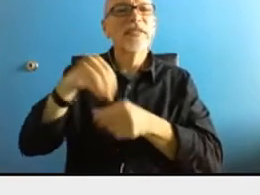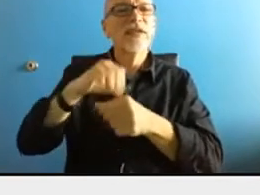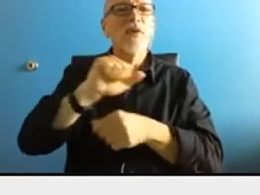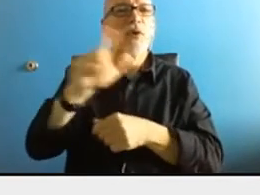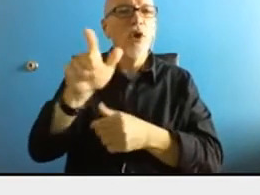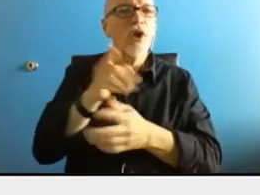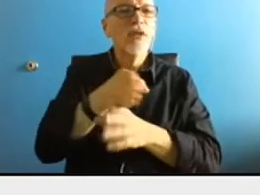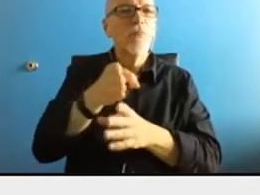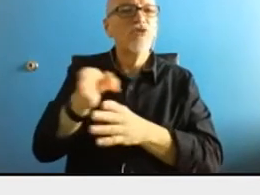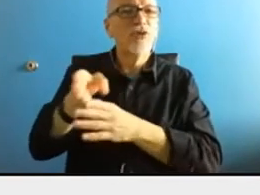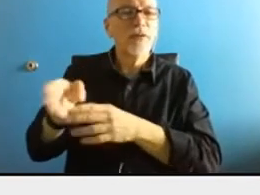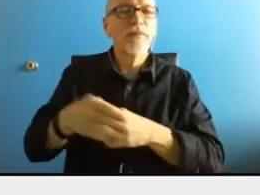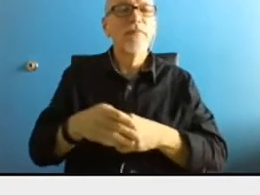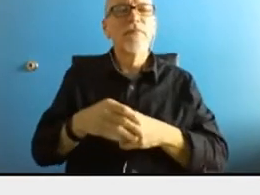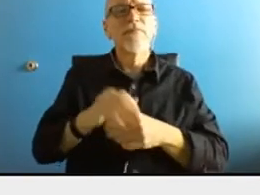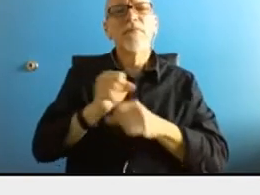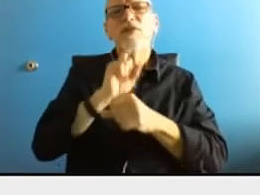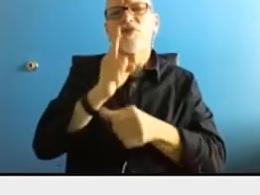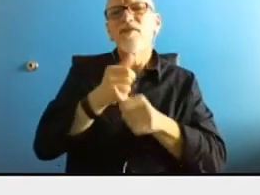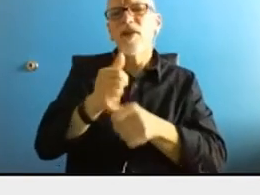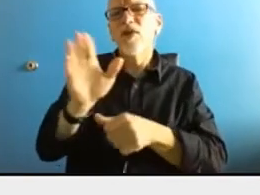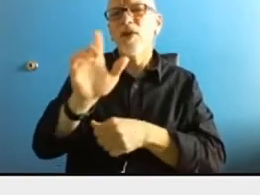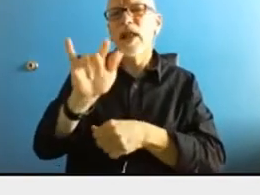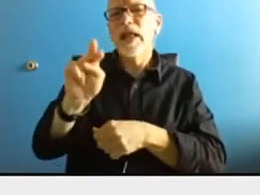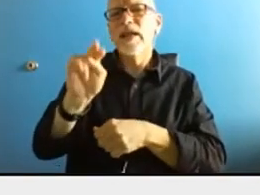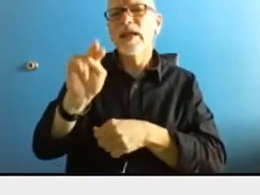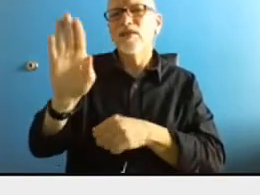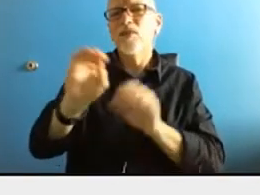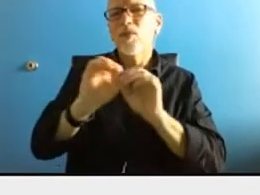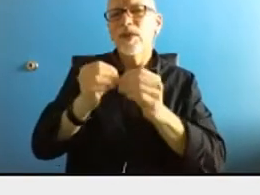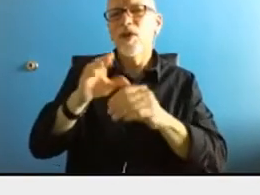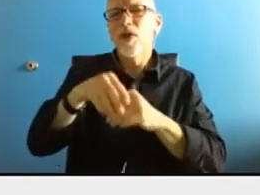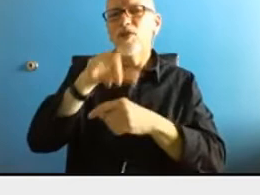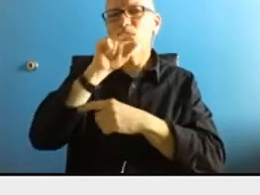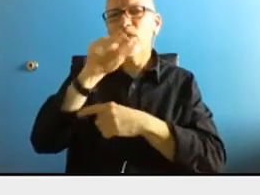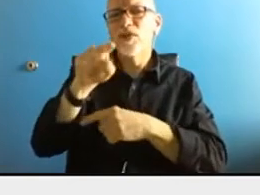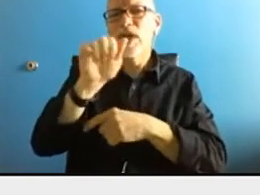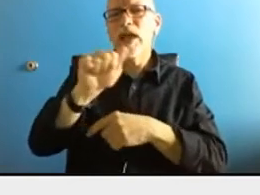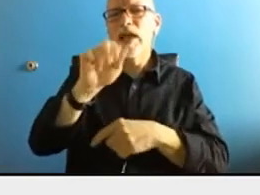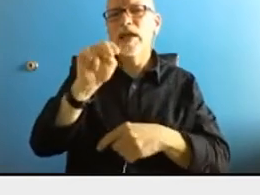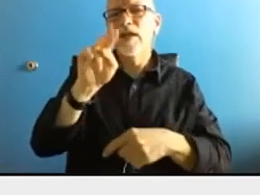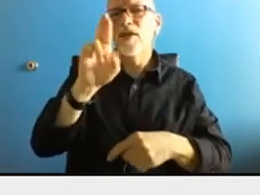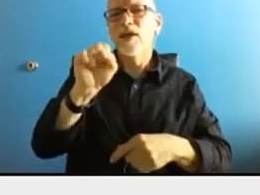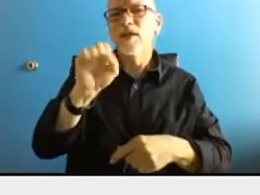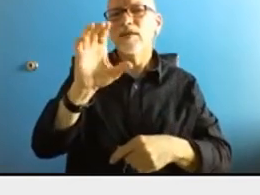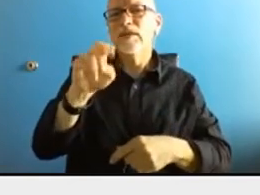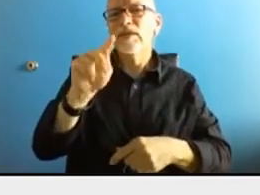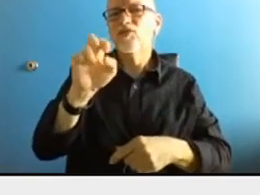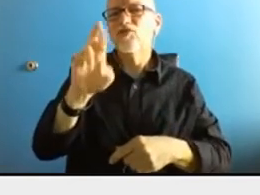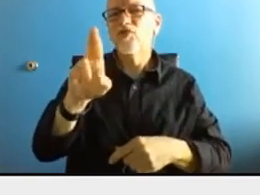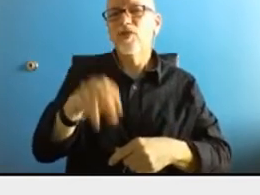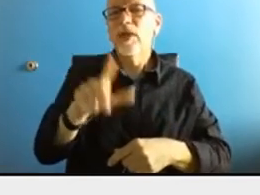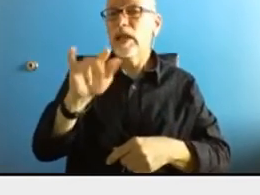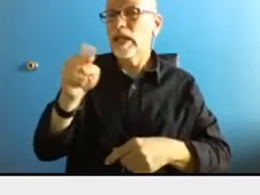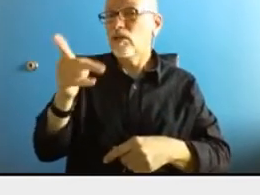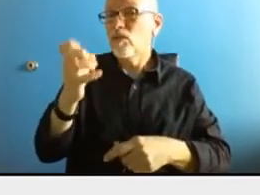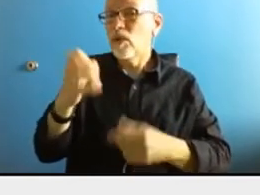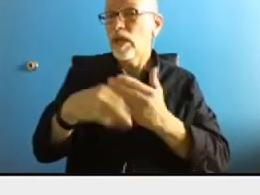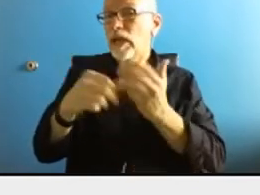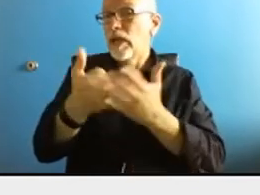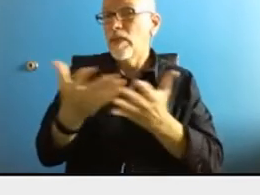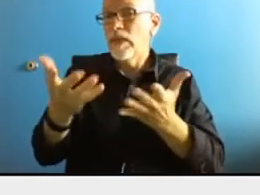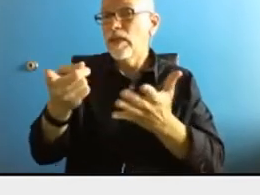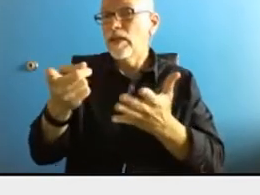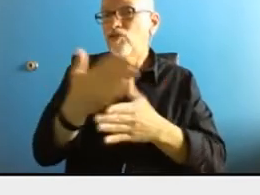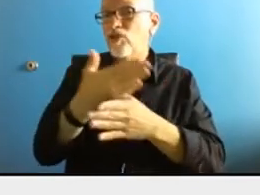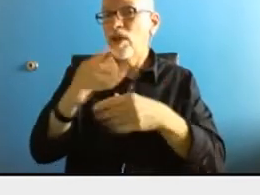areas. So be sure to follow Lynn's organization on Twitter at NRS Center. So Lynn, is there anything that you'd like to add and share